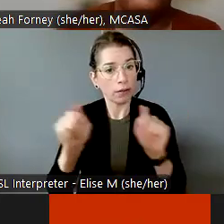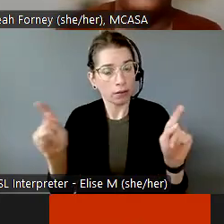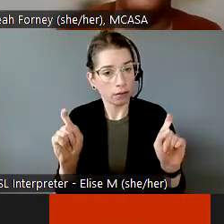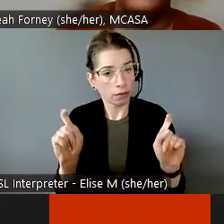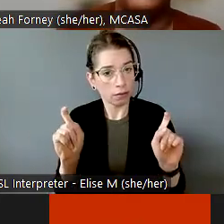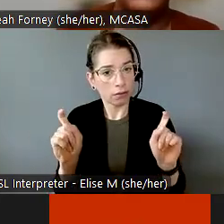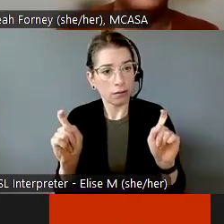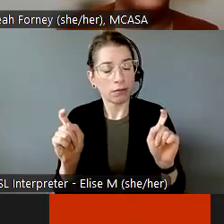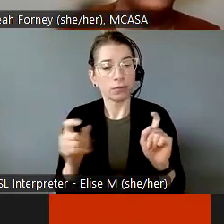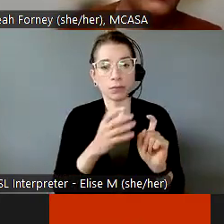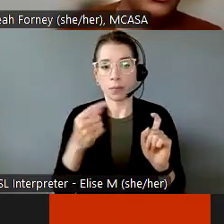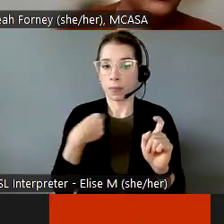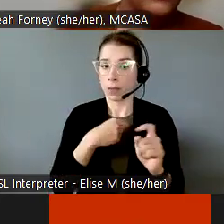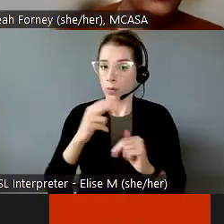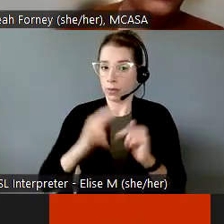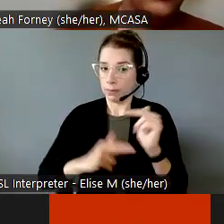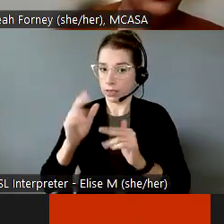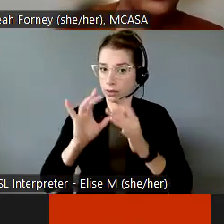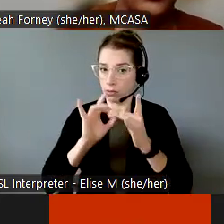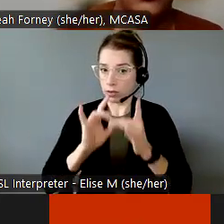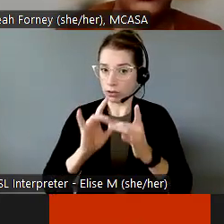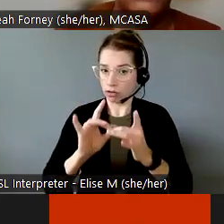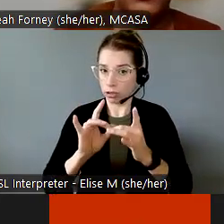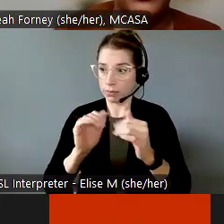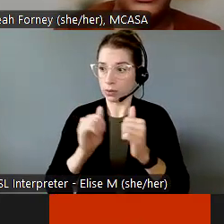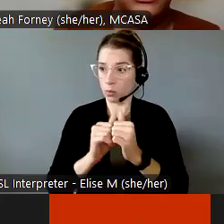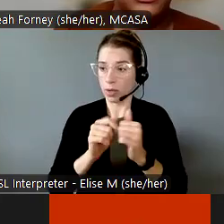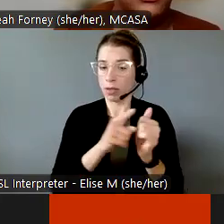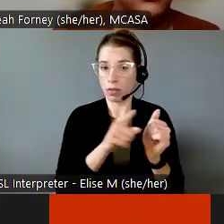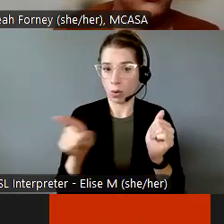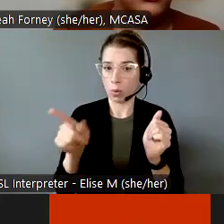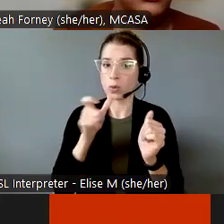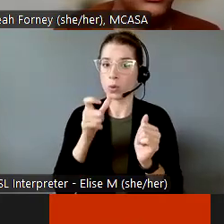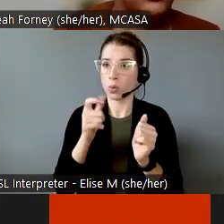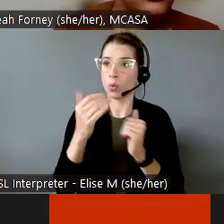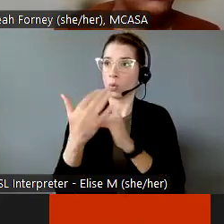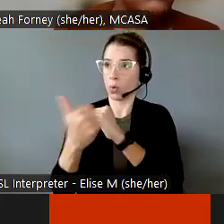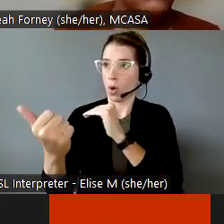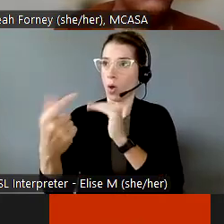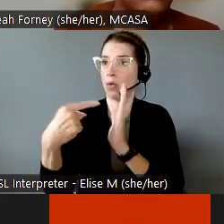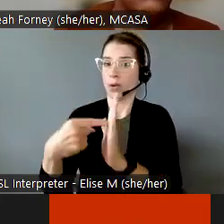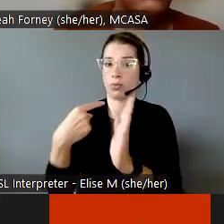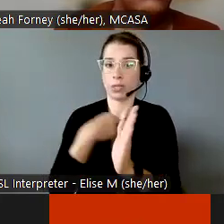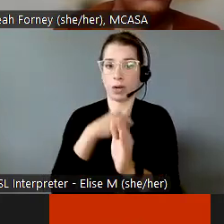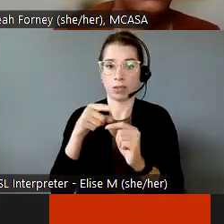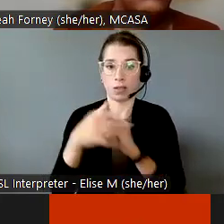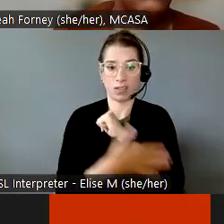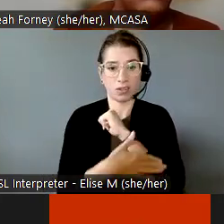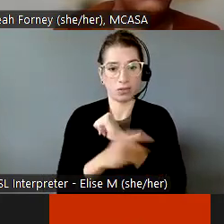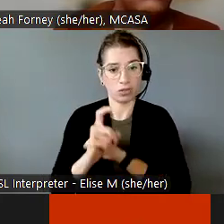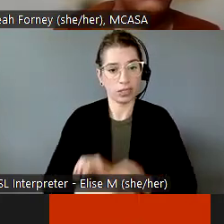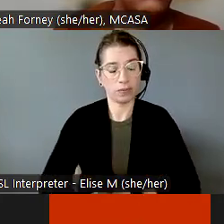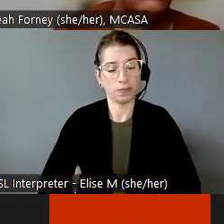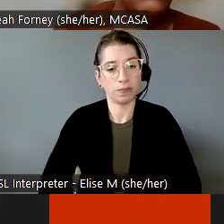And are we building relationships with those who are called to represent us in this country?